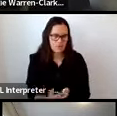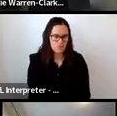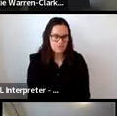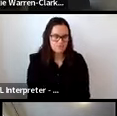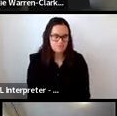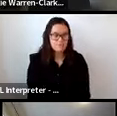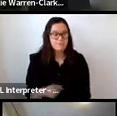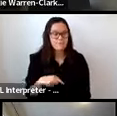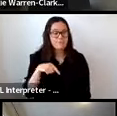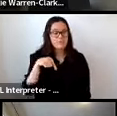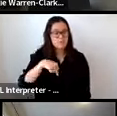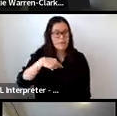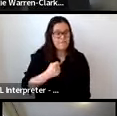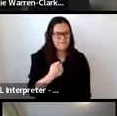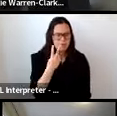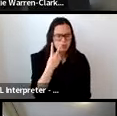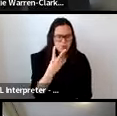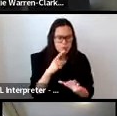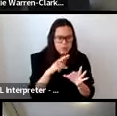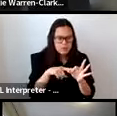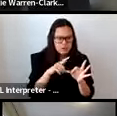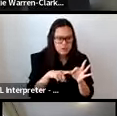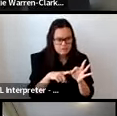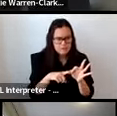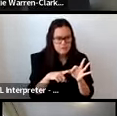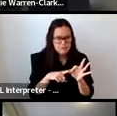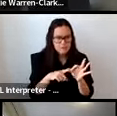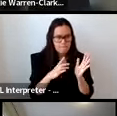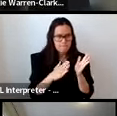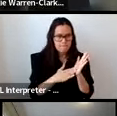one from Maureen and one from Anahela.